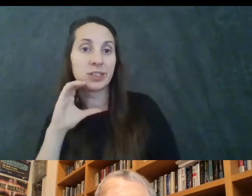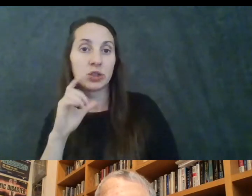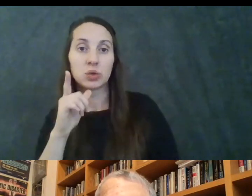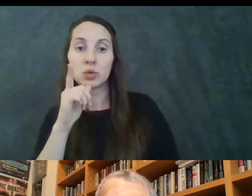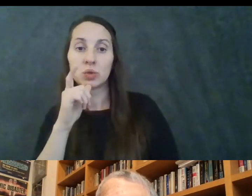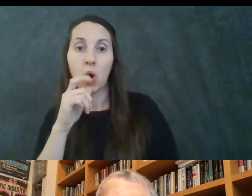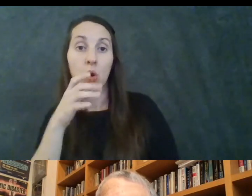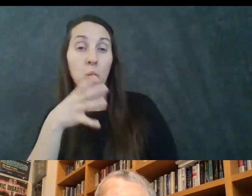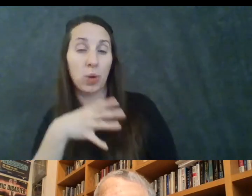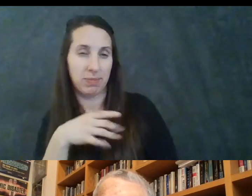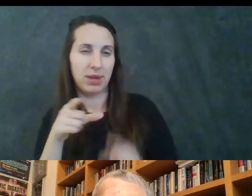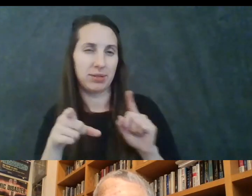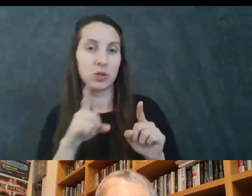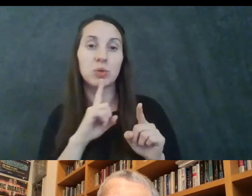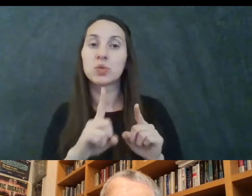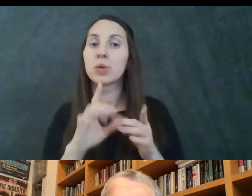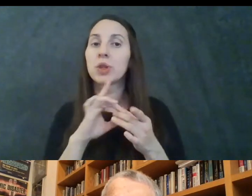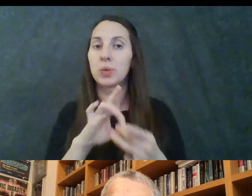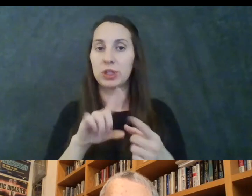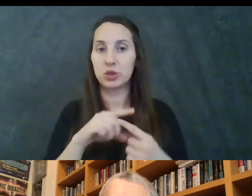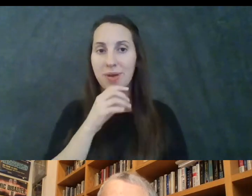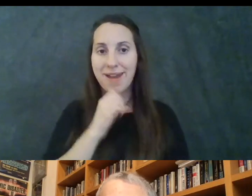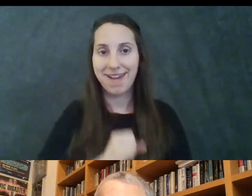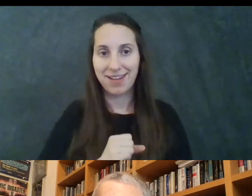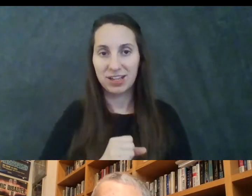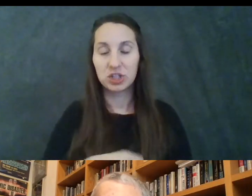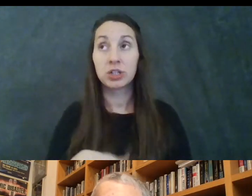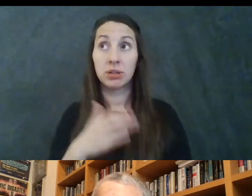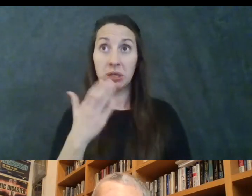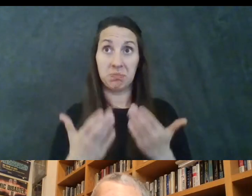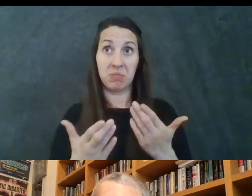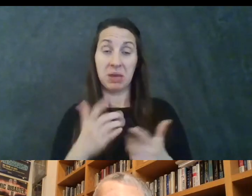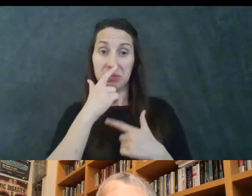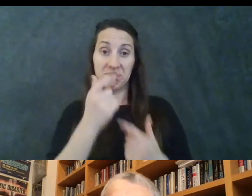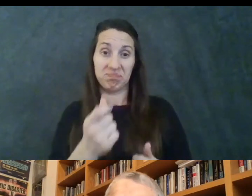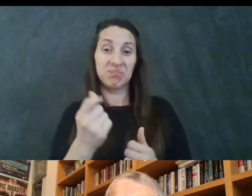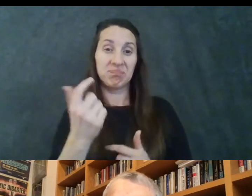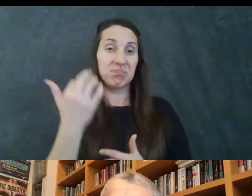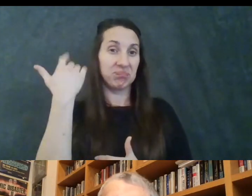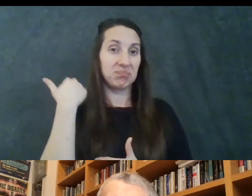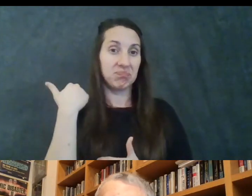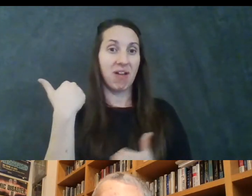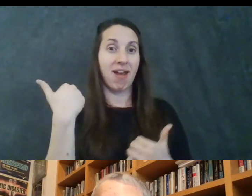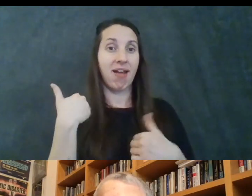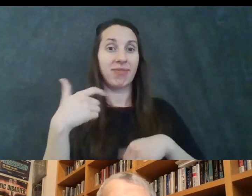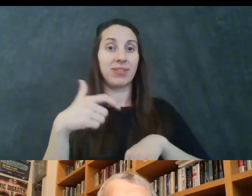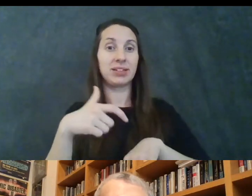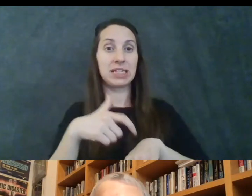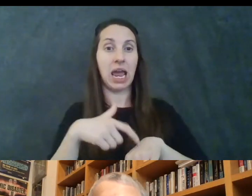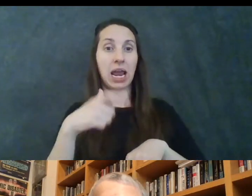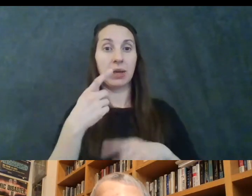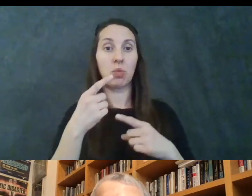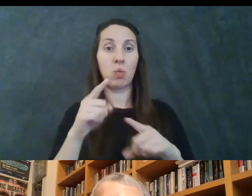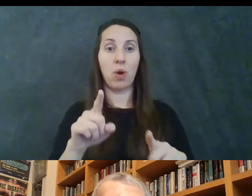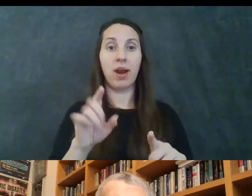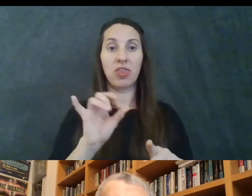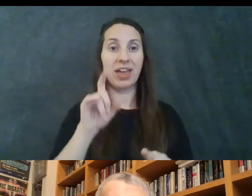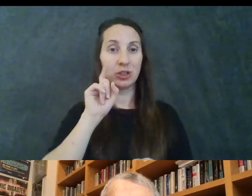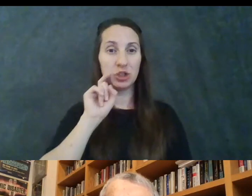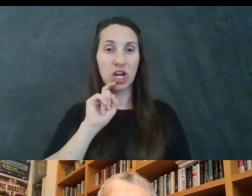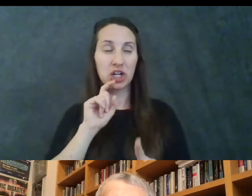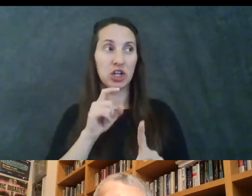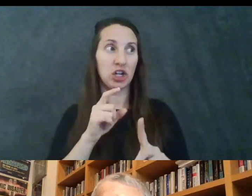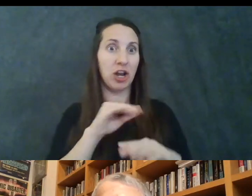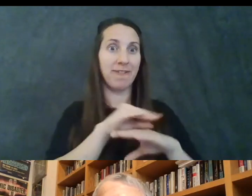age effect. It's interesting that there might have been a time where there was that gender effect in terms of acknowledgement,